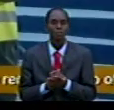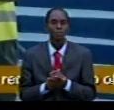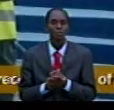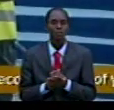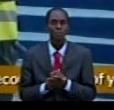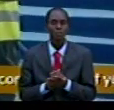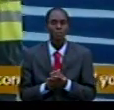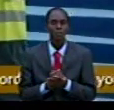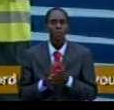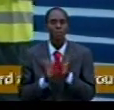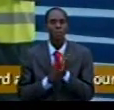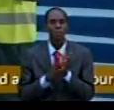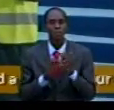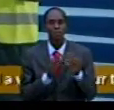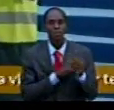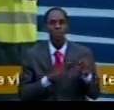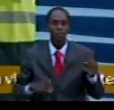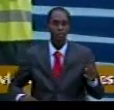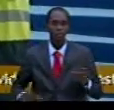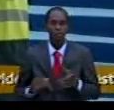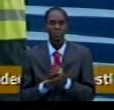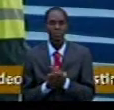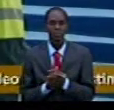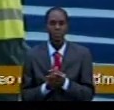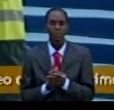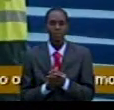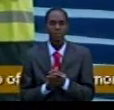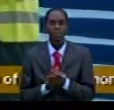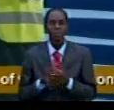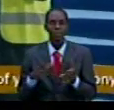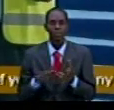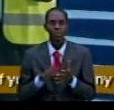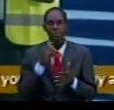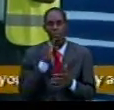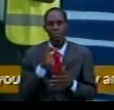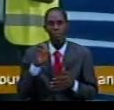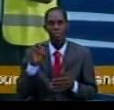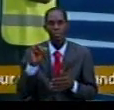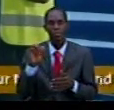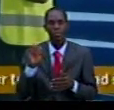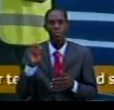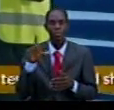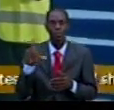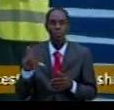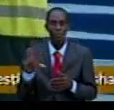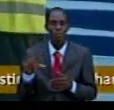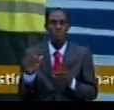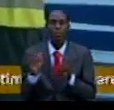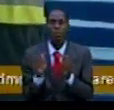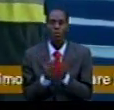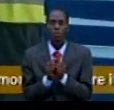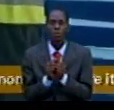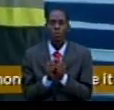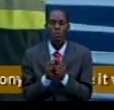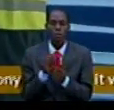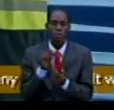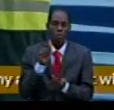Praise the Lord. This is Emmanuel Ukum with low back